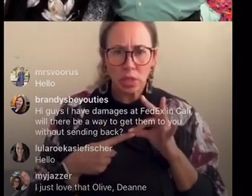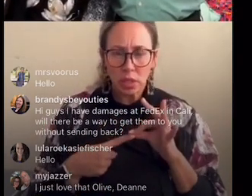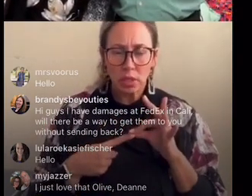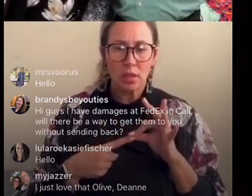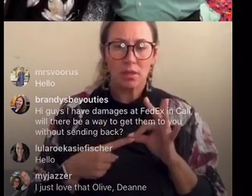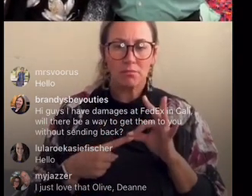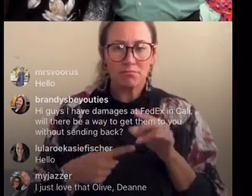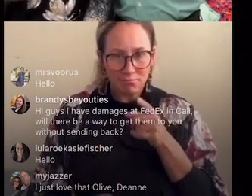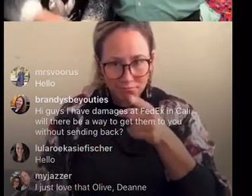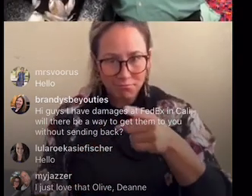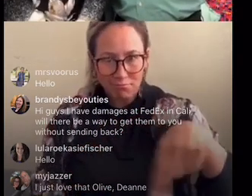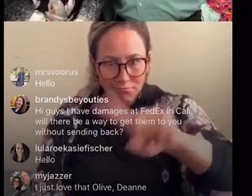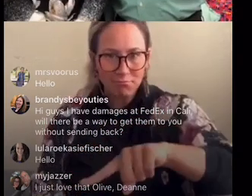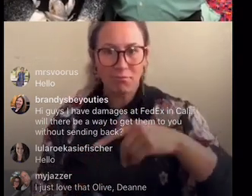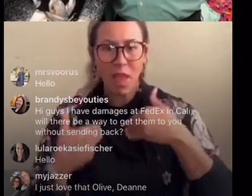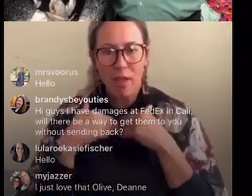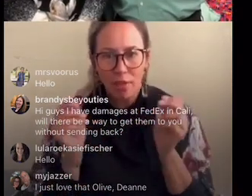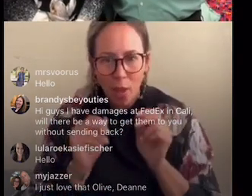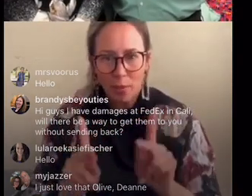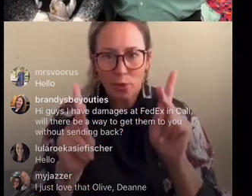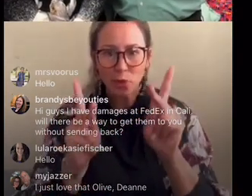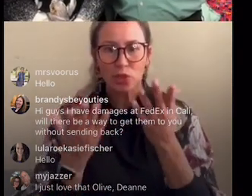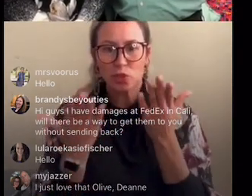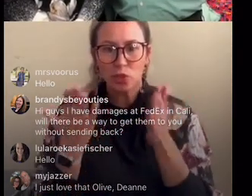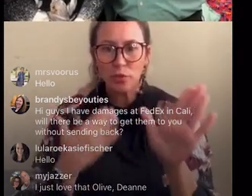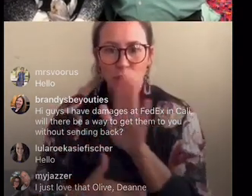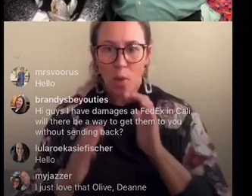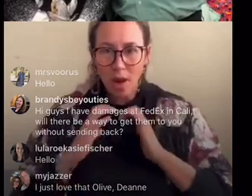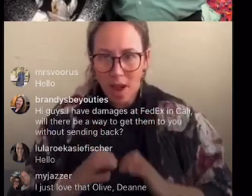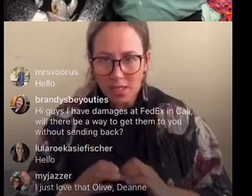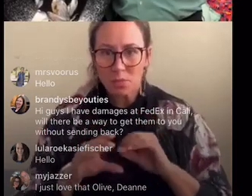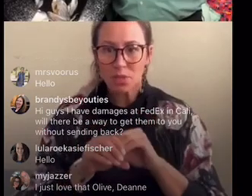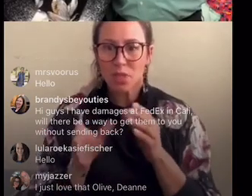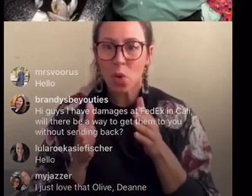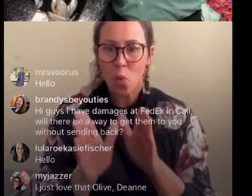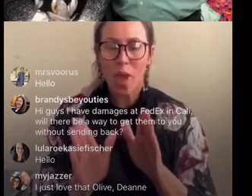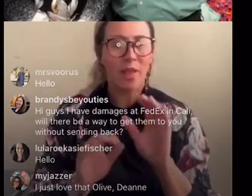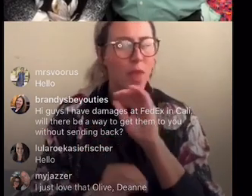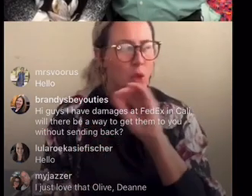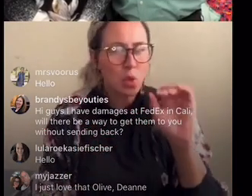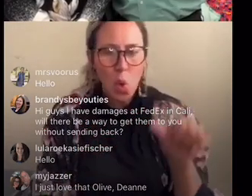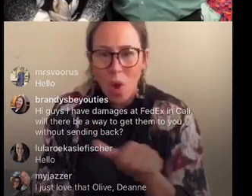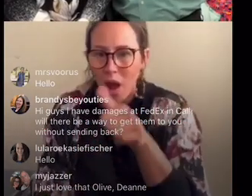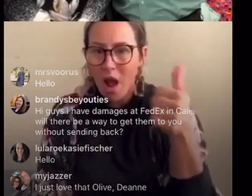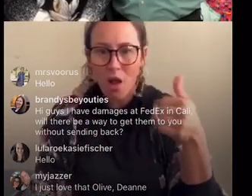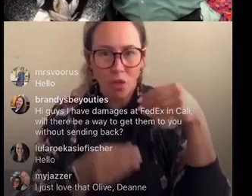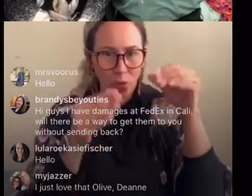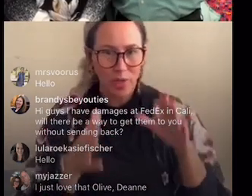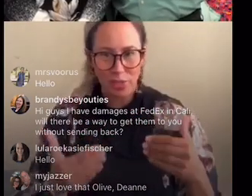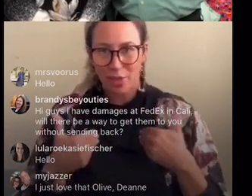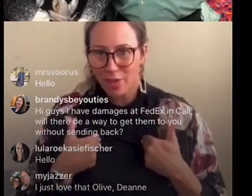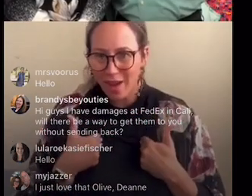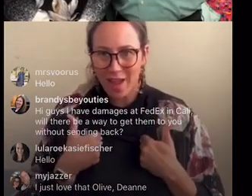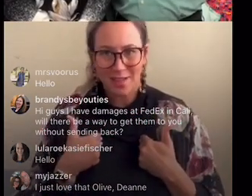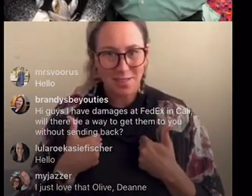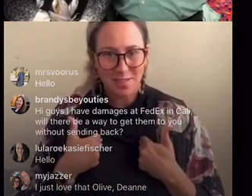the opportunity to serve your customers in a way that no other retailer does.